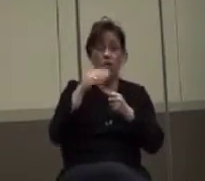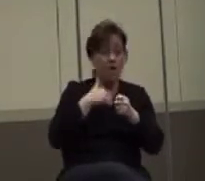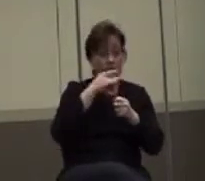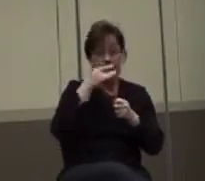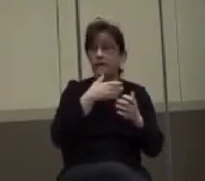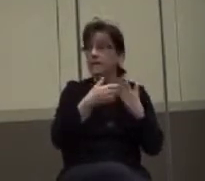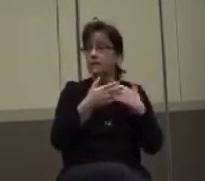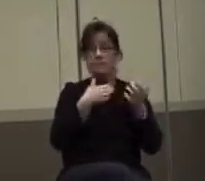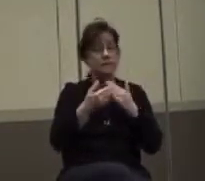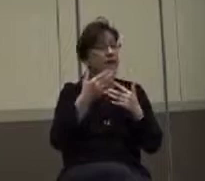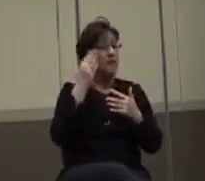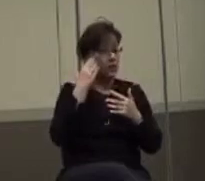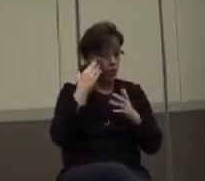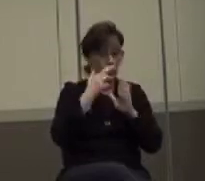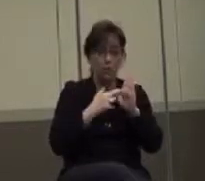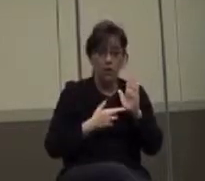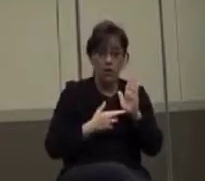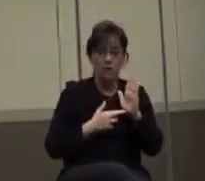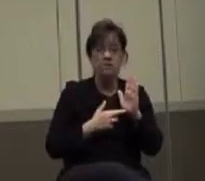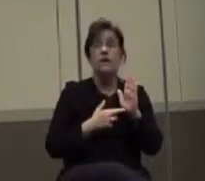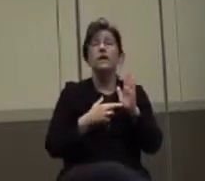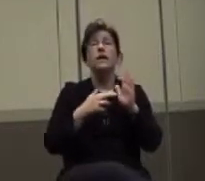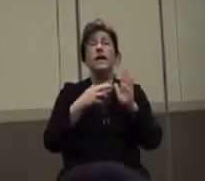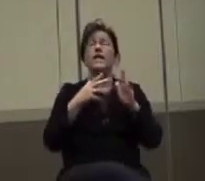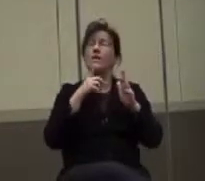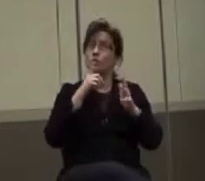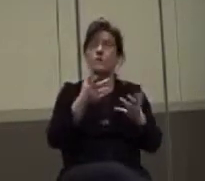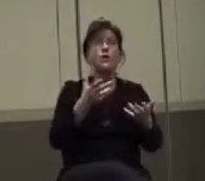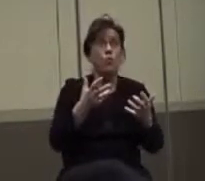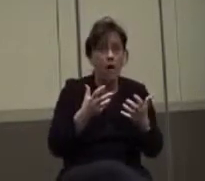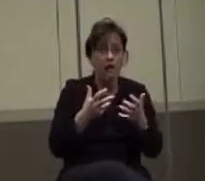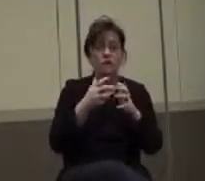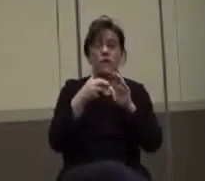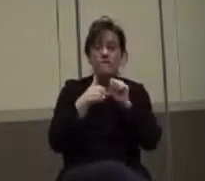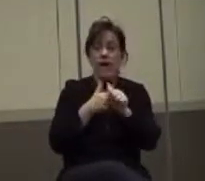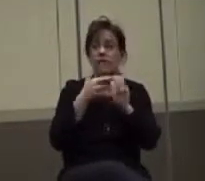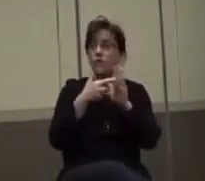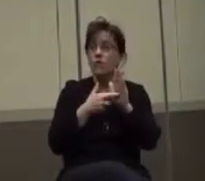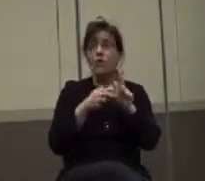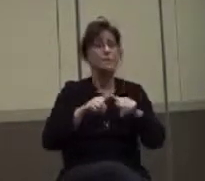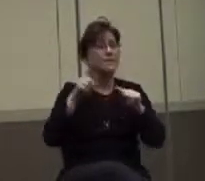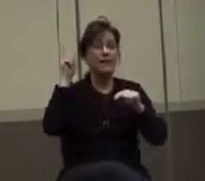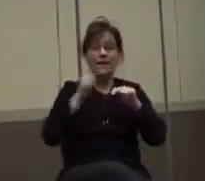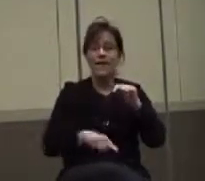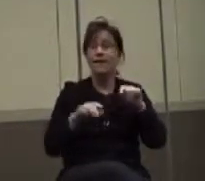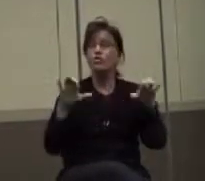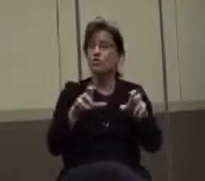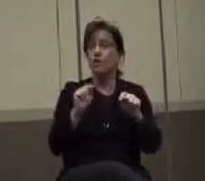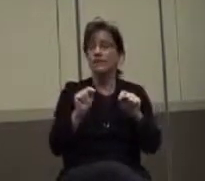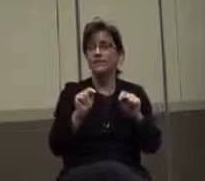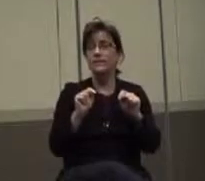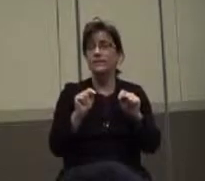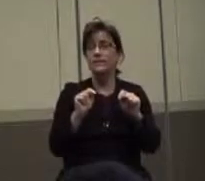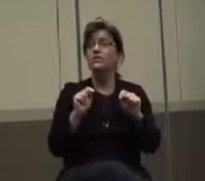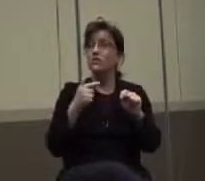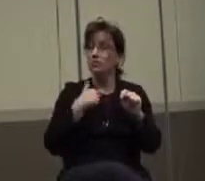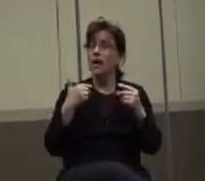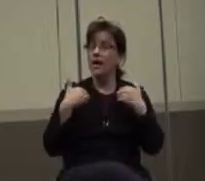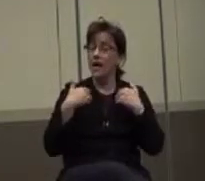in spite of their deep desire to follow the rule, can't do it. And do I have a system to address